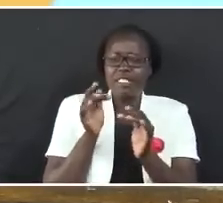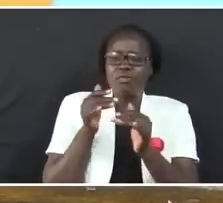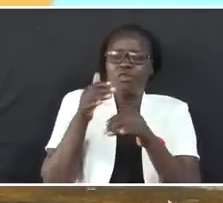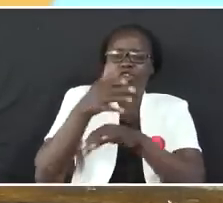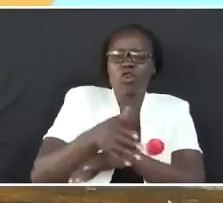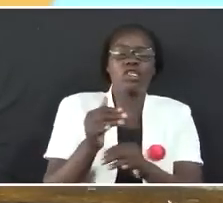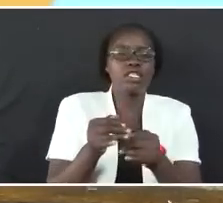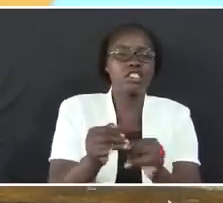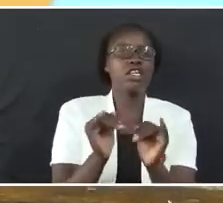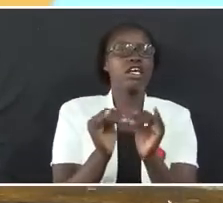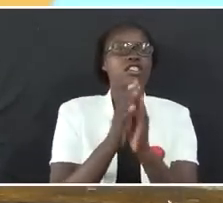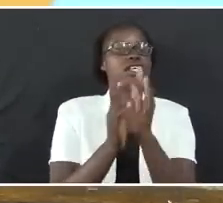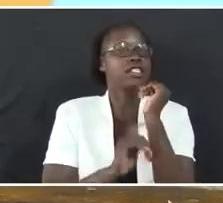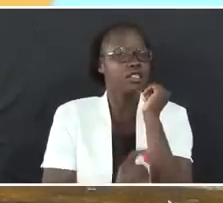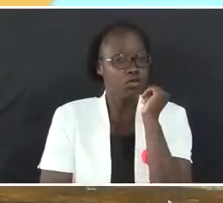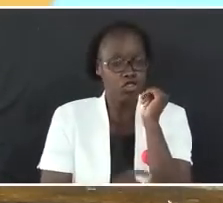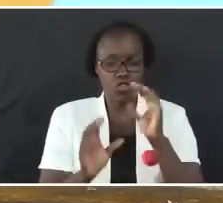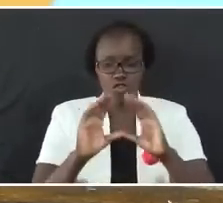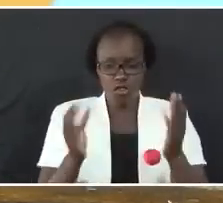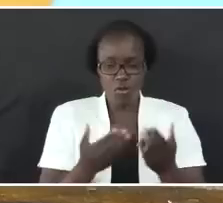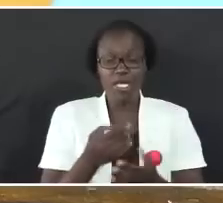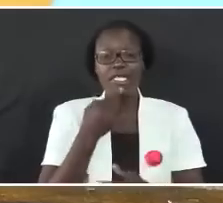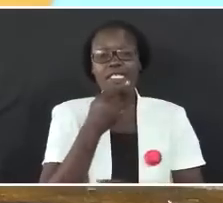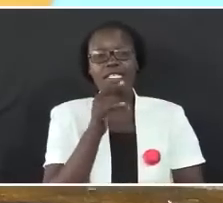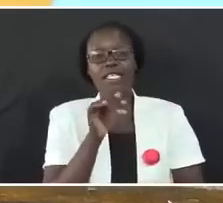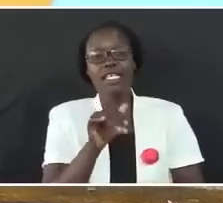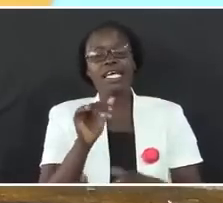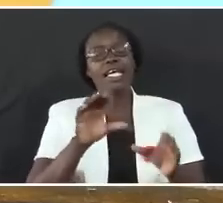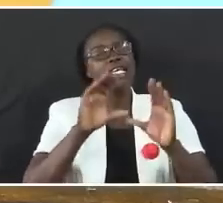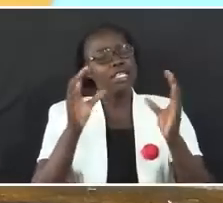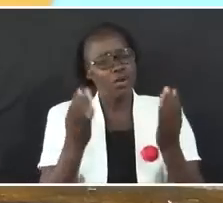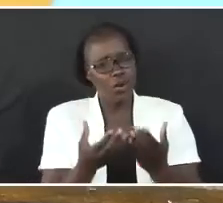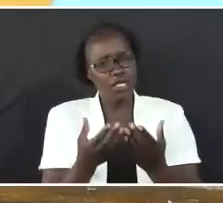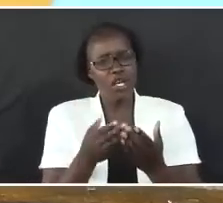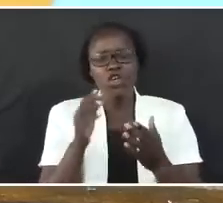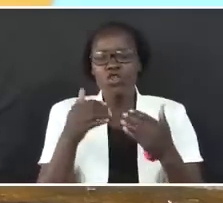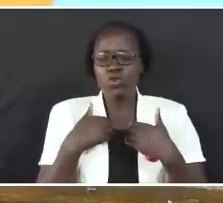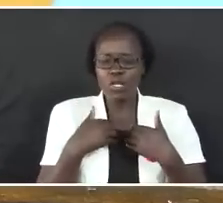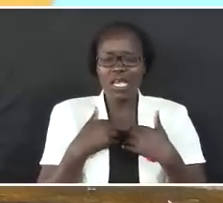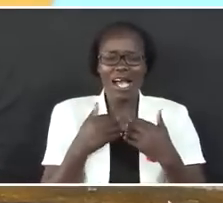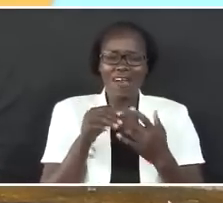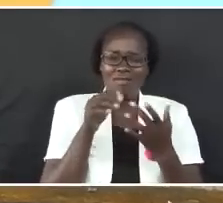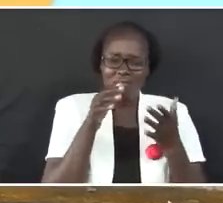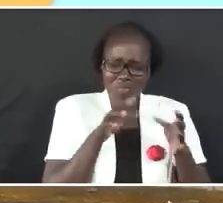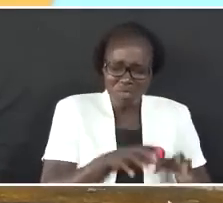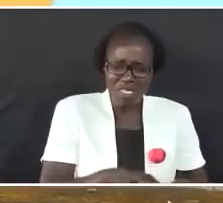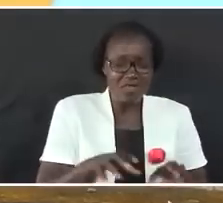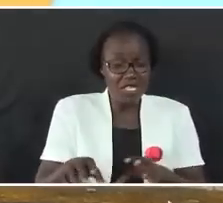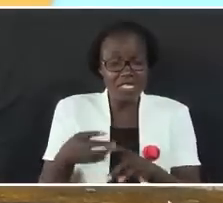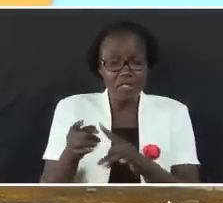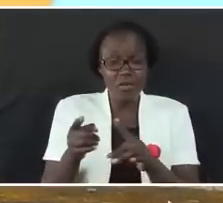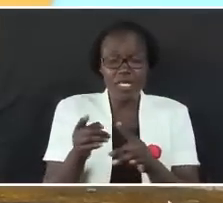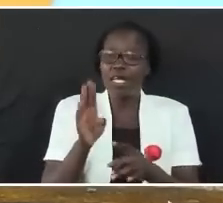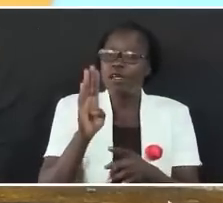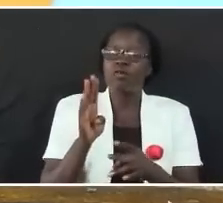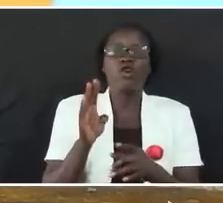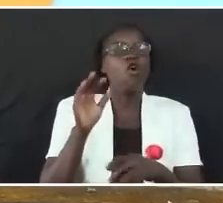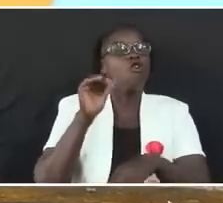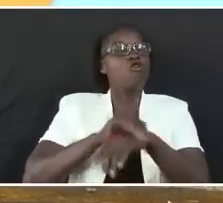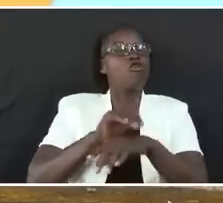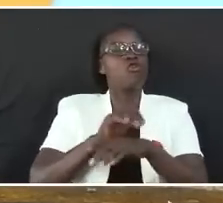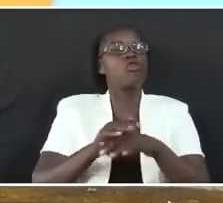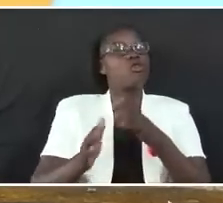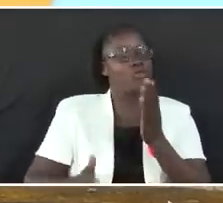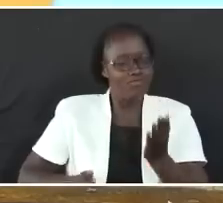and temptations of this world. He said, in the world you will have tribulation, but be of good